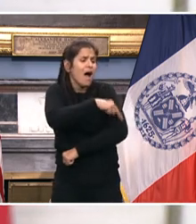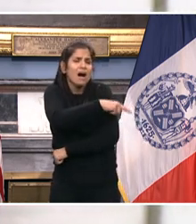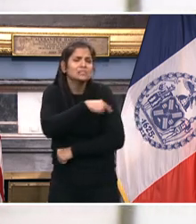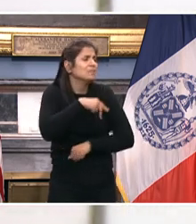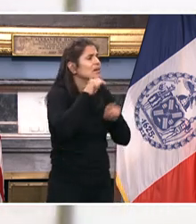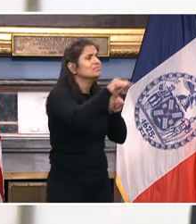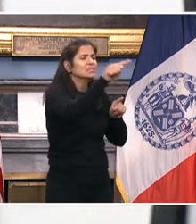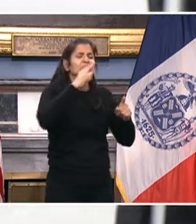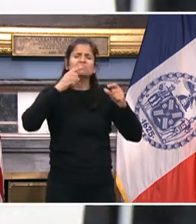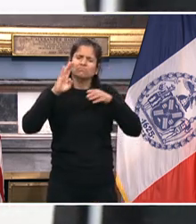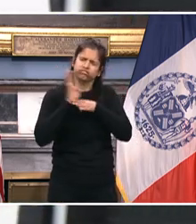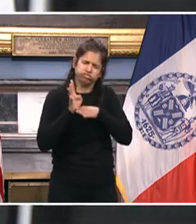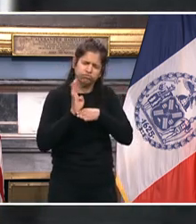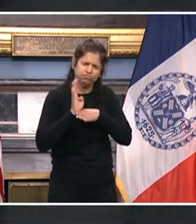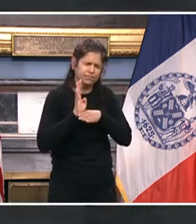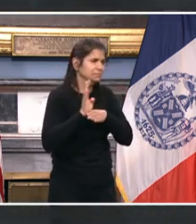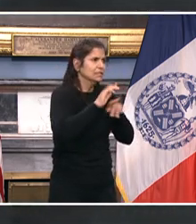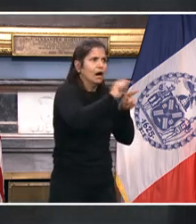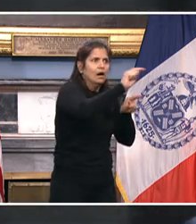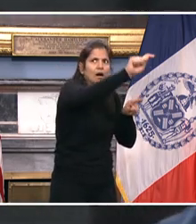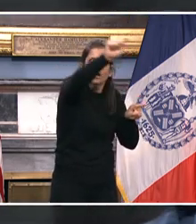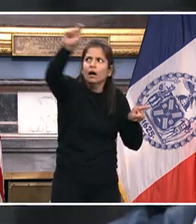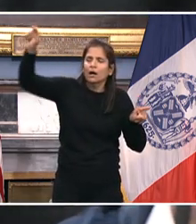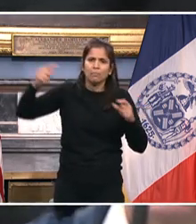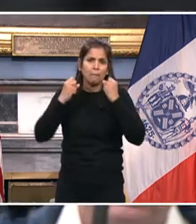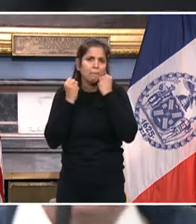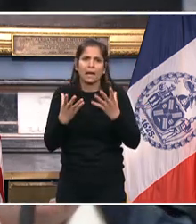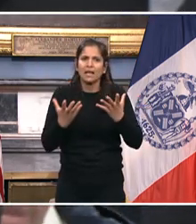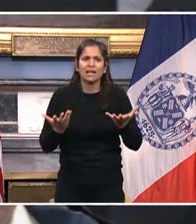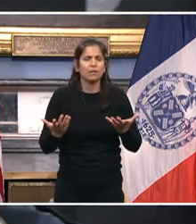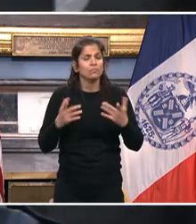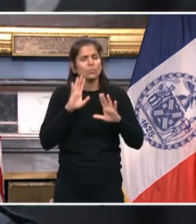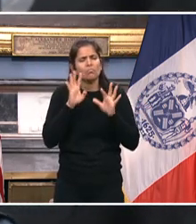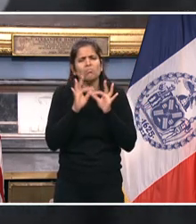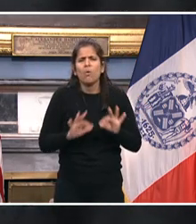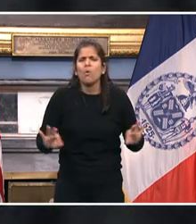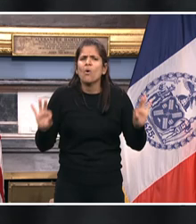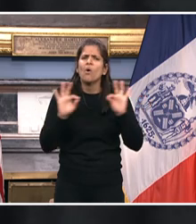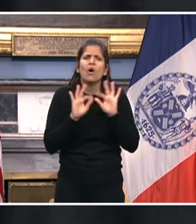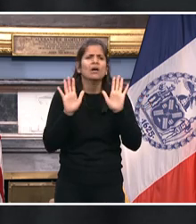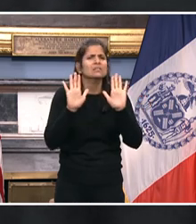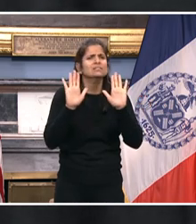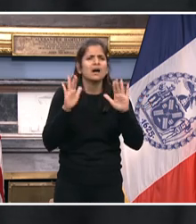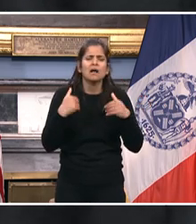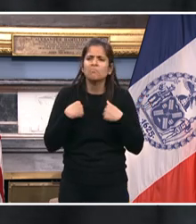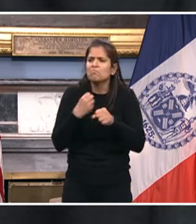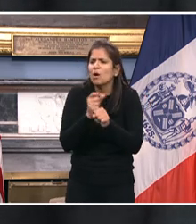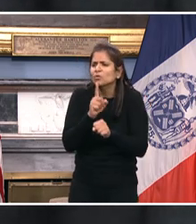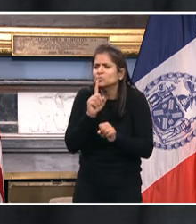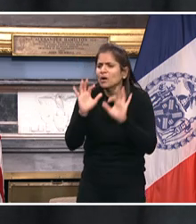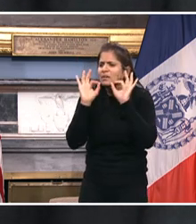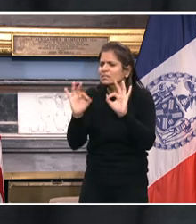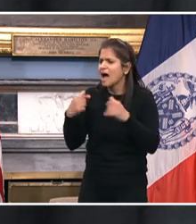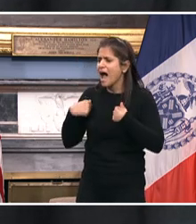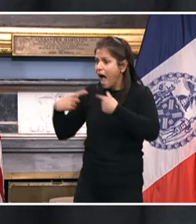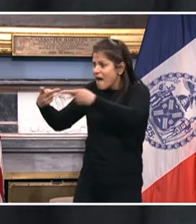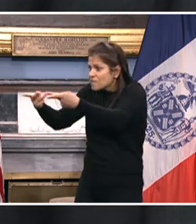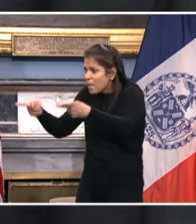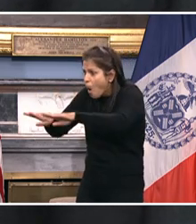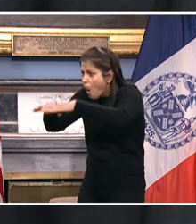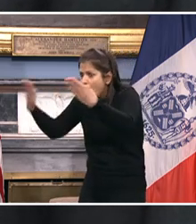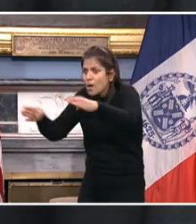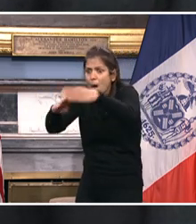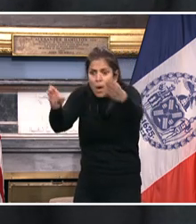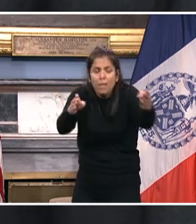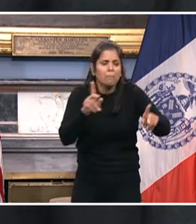The City Council Health Chair says that very sick people are being turned away from... Very sick people what? Very sick people